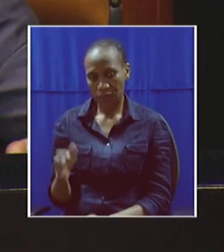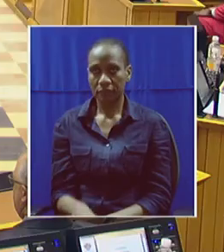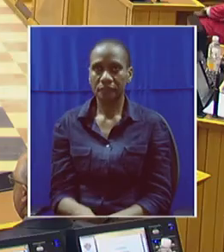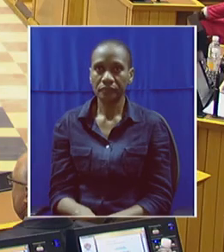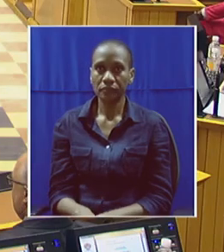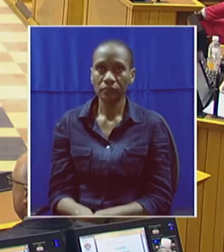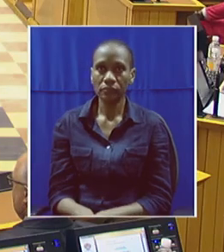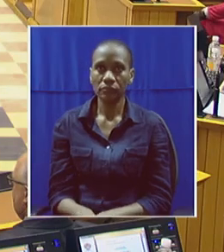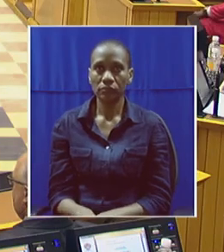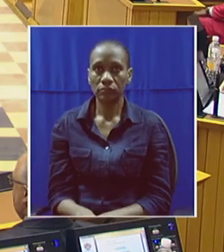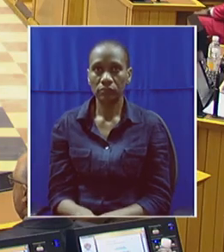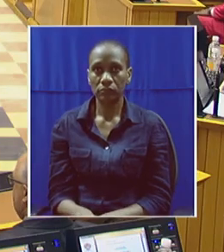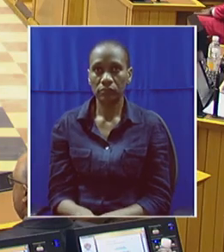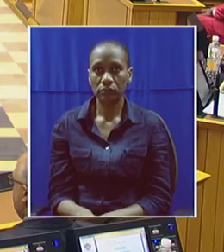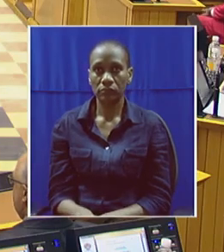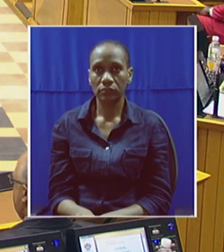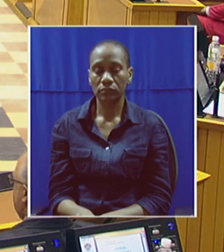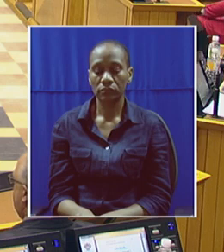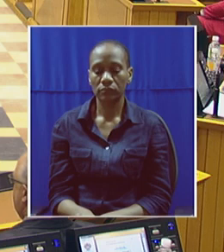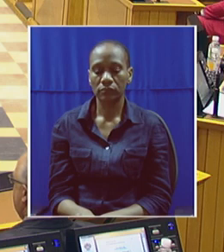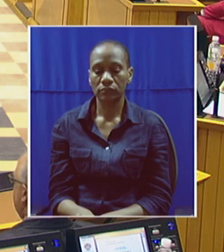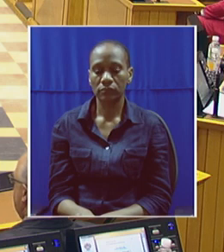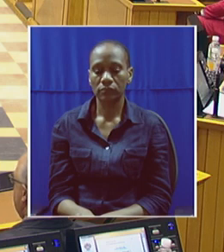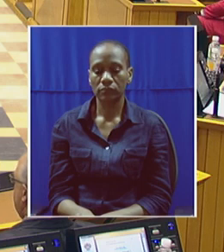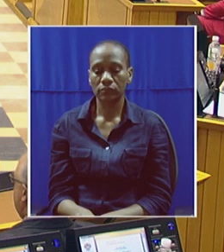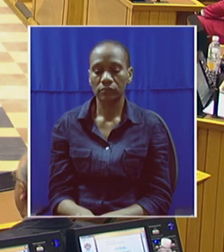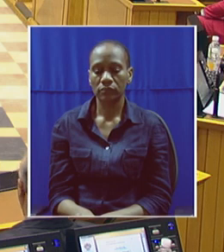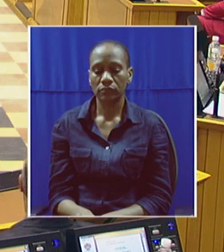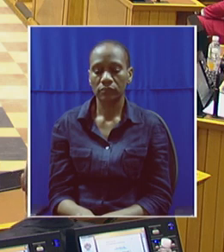Manelli enough disappear disappearing